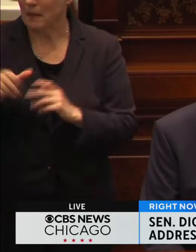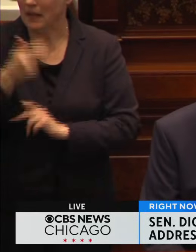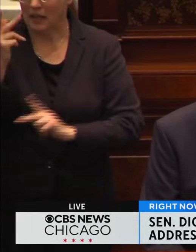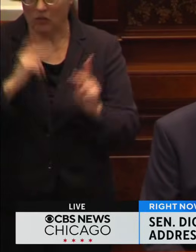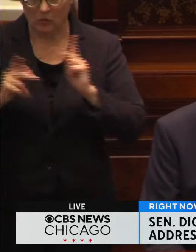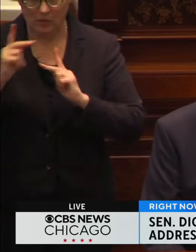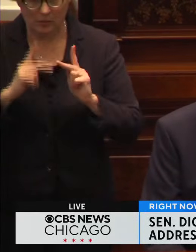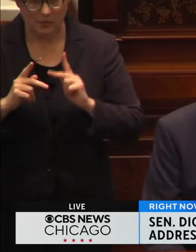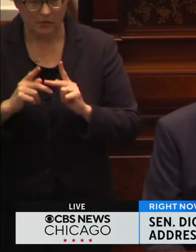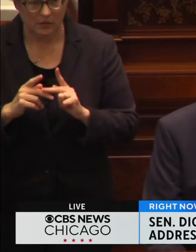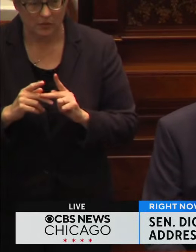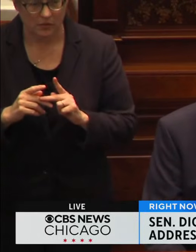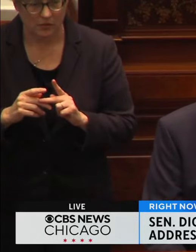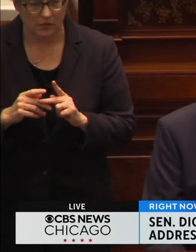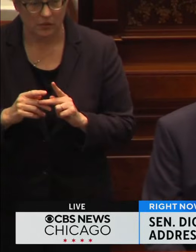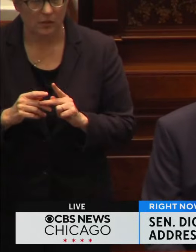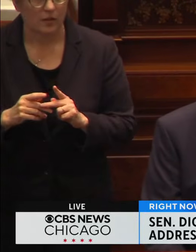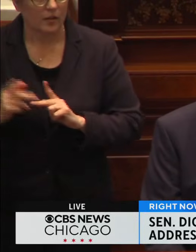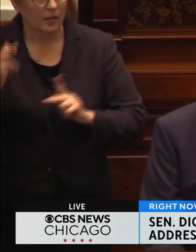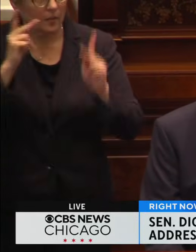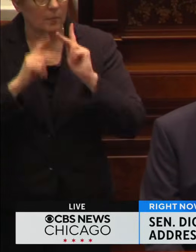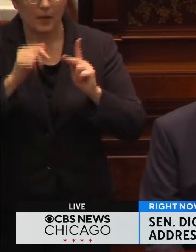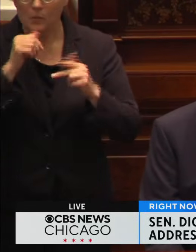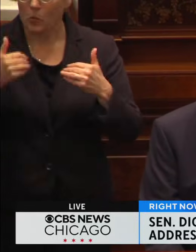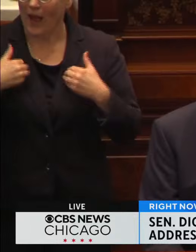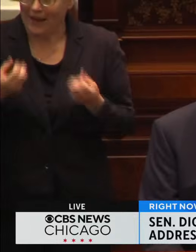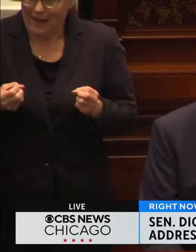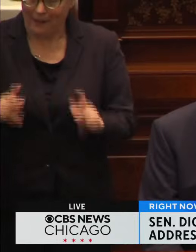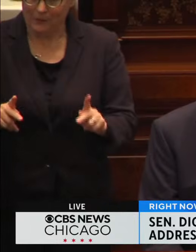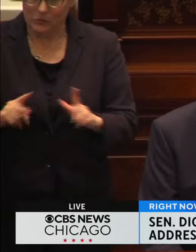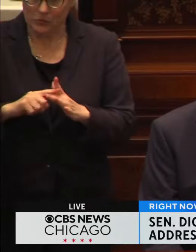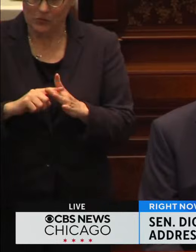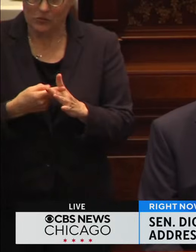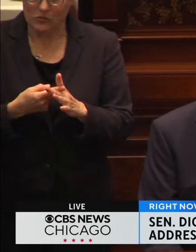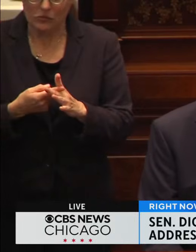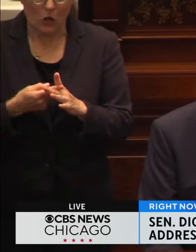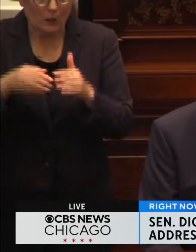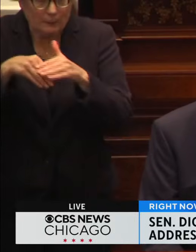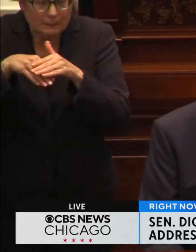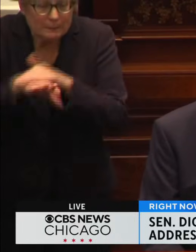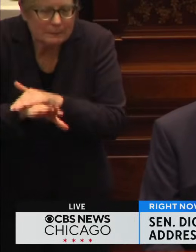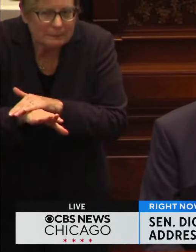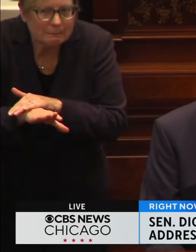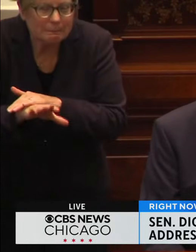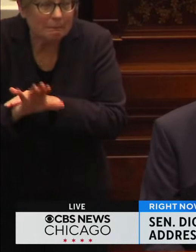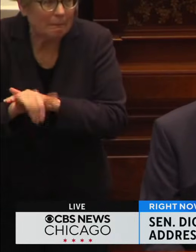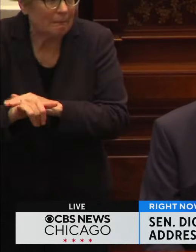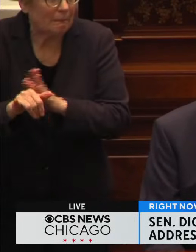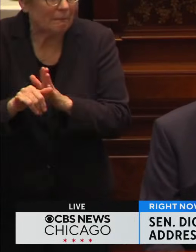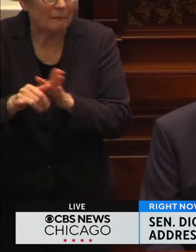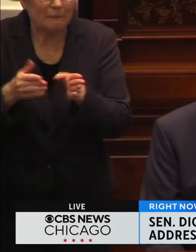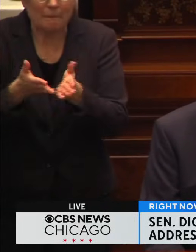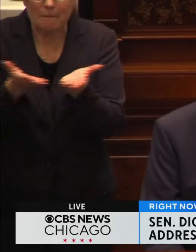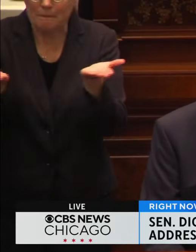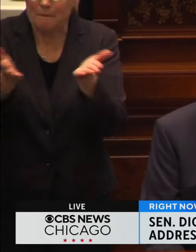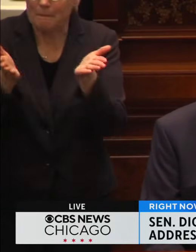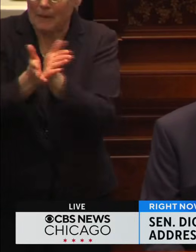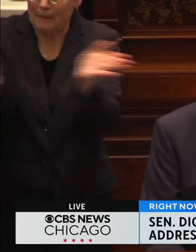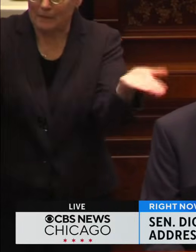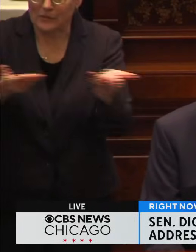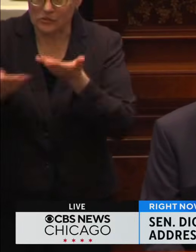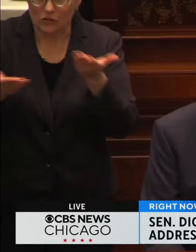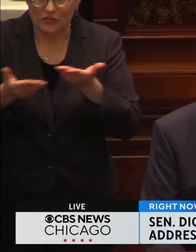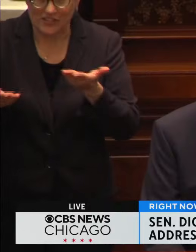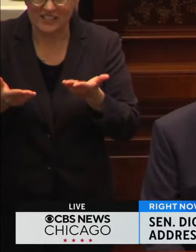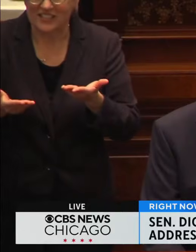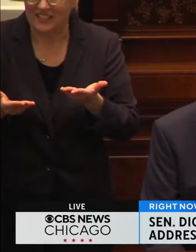They have been given an opportunity to get their foot in the door. They liked what they saw. They made a life choice that'll be